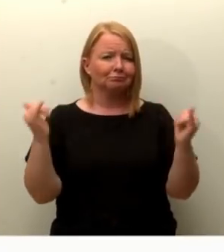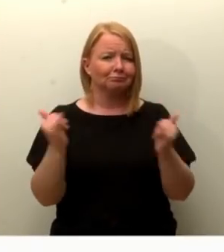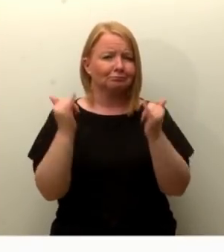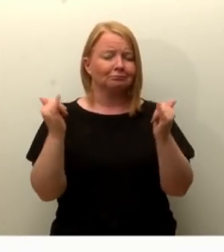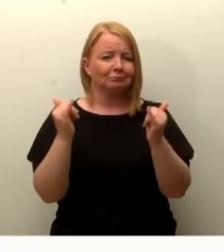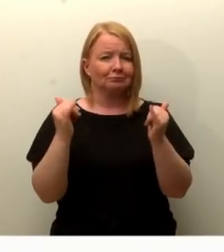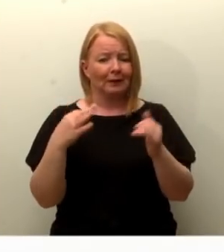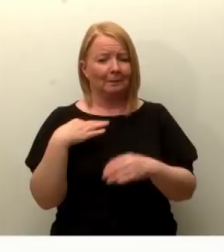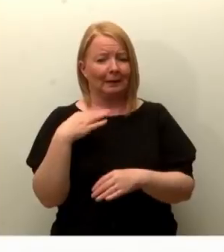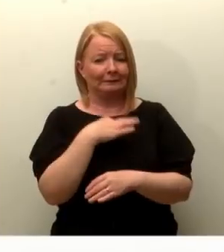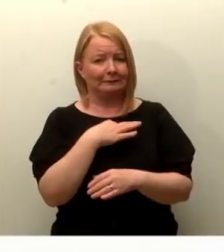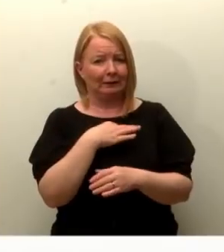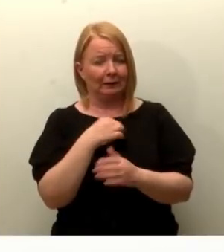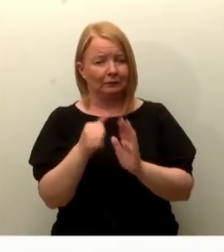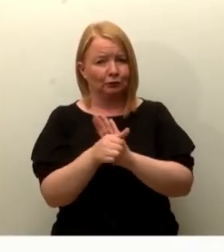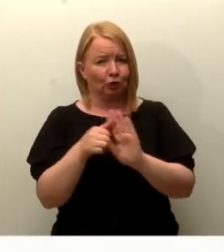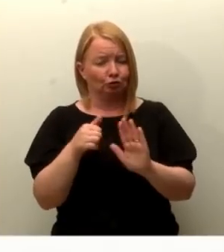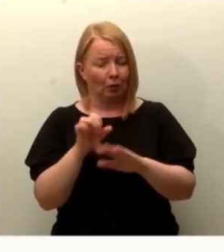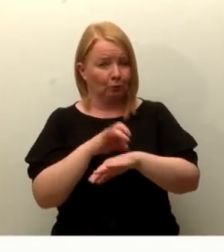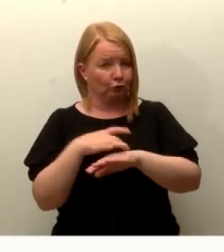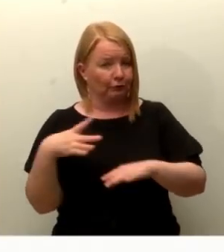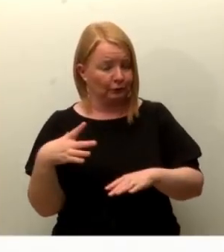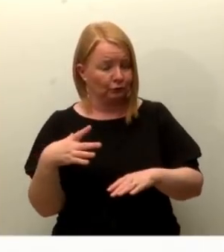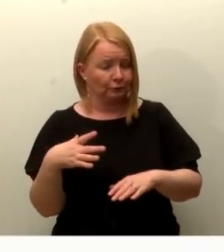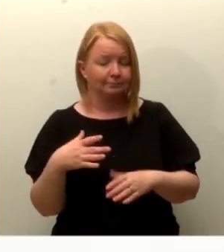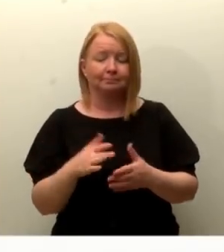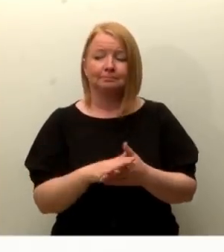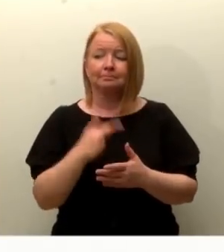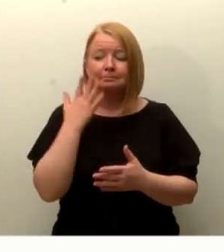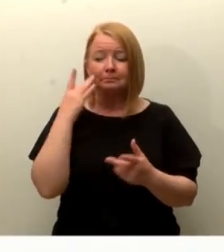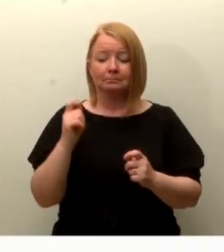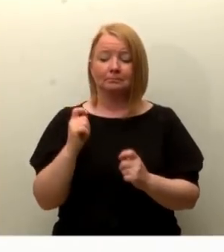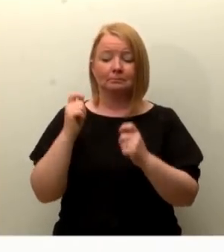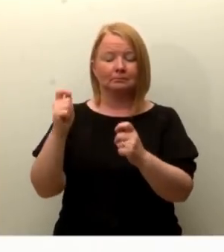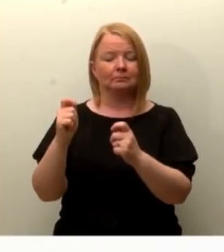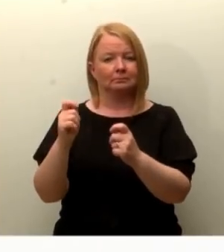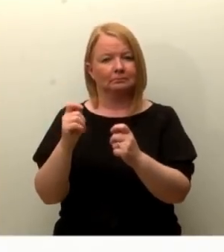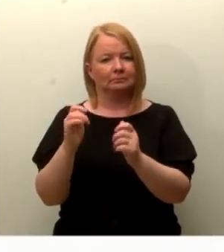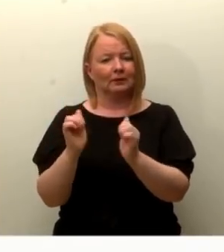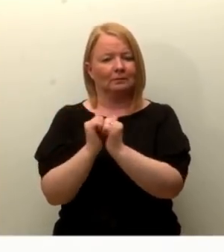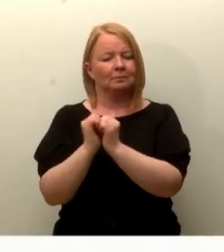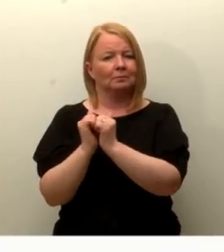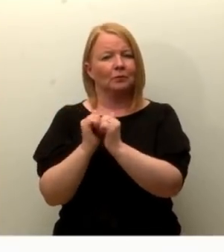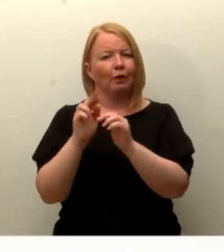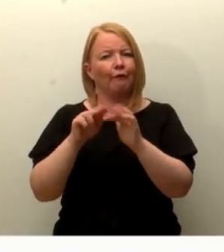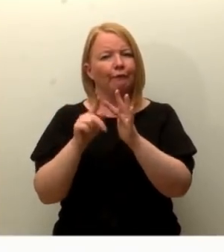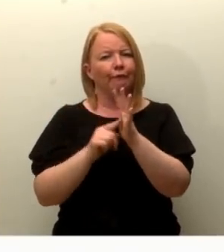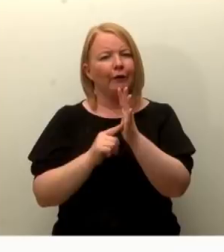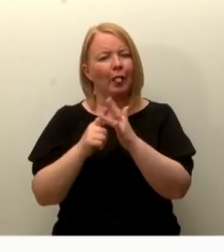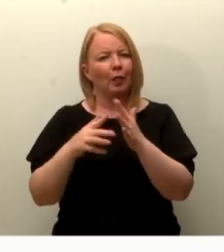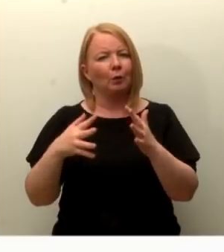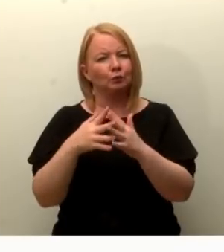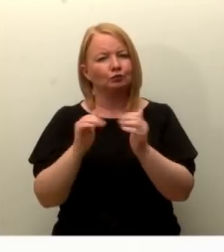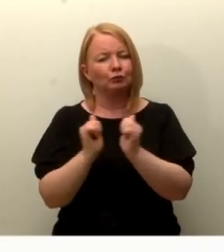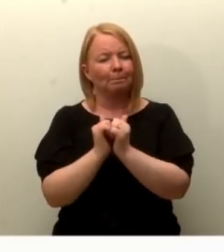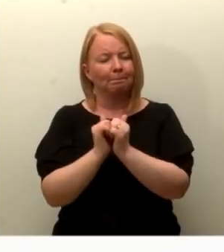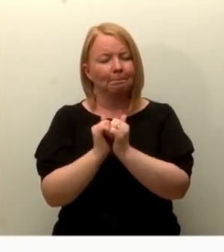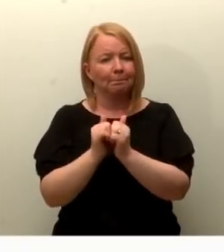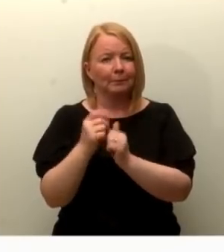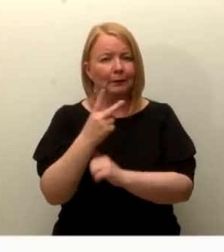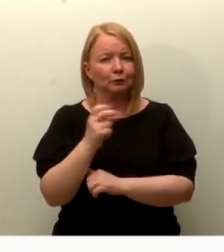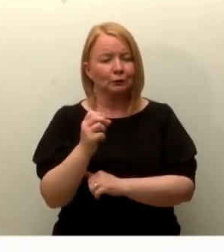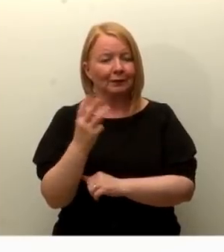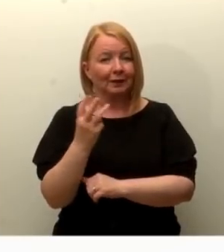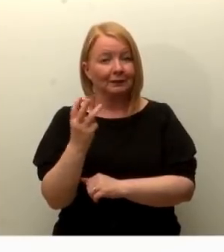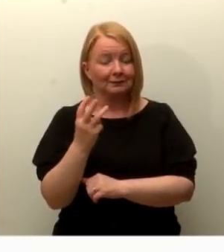UK medical and surgical profession when he was awarded an honorary fellowship of RCS in February 2013 from